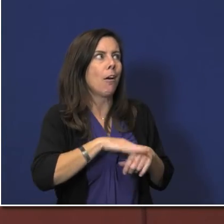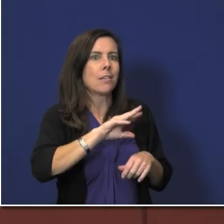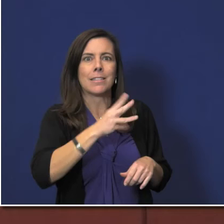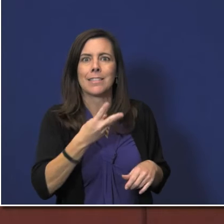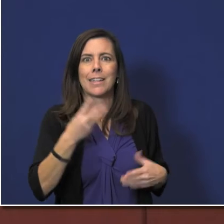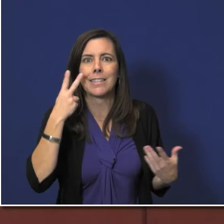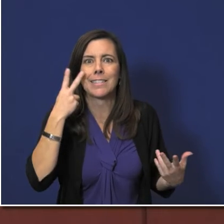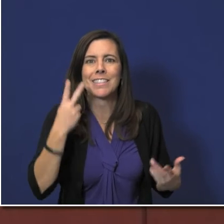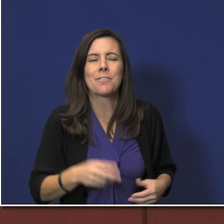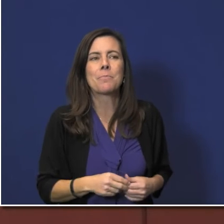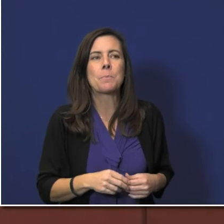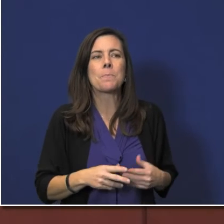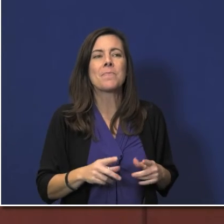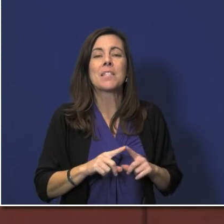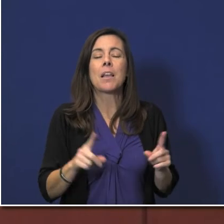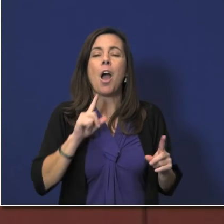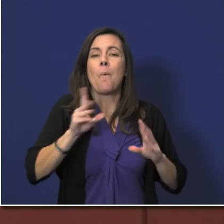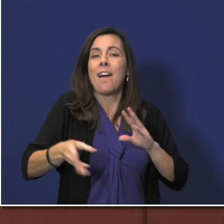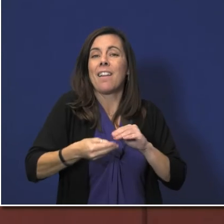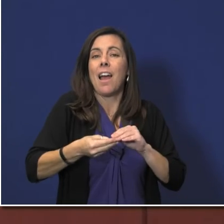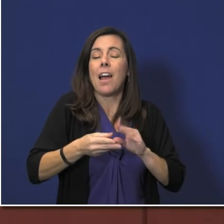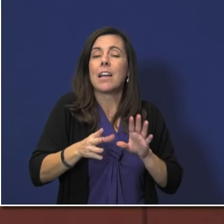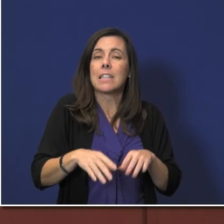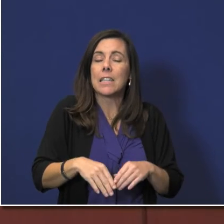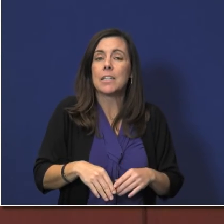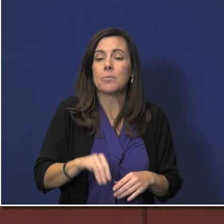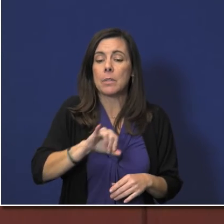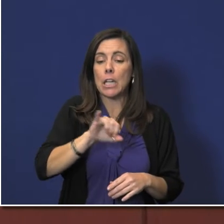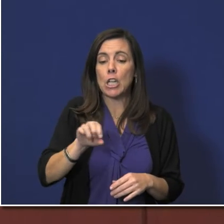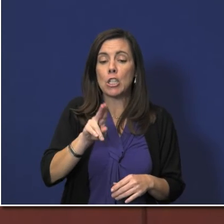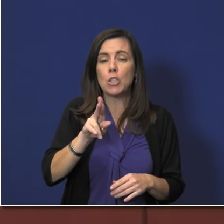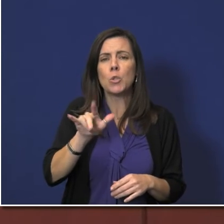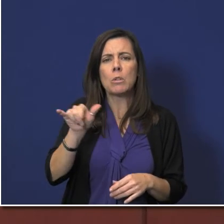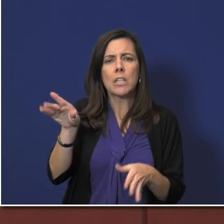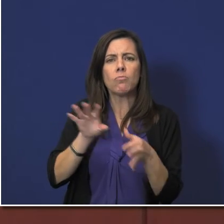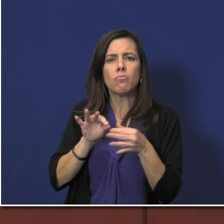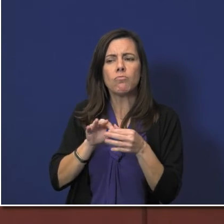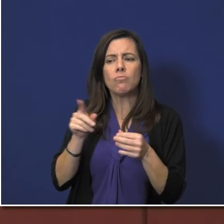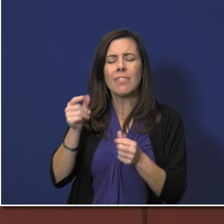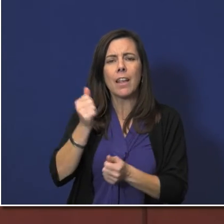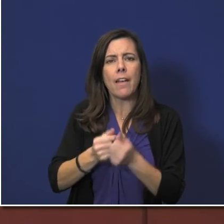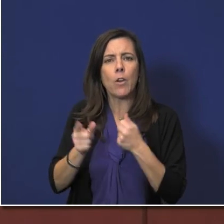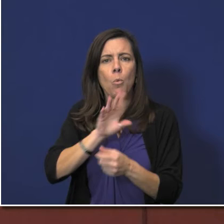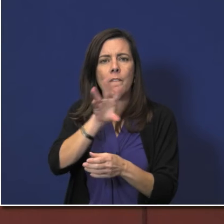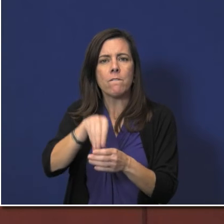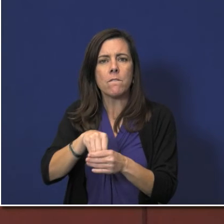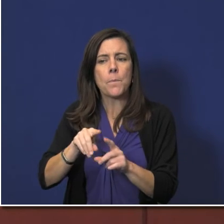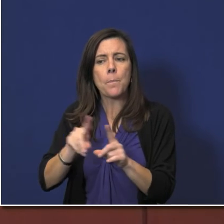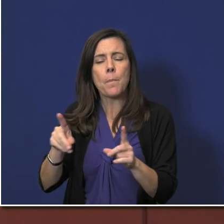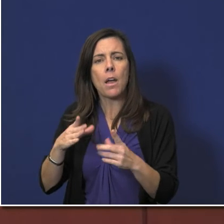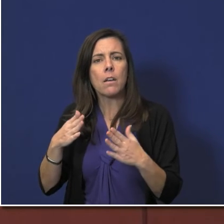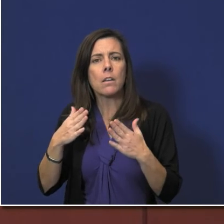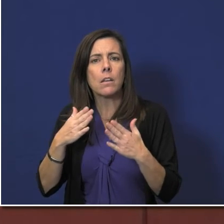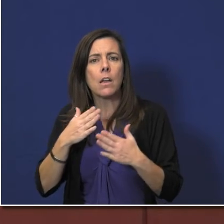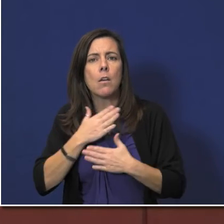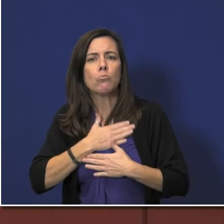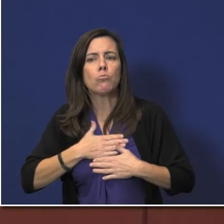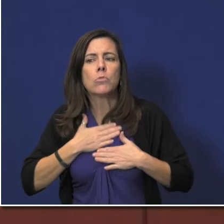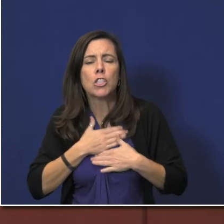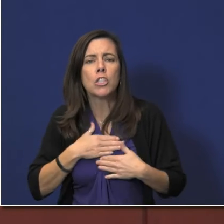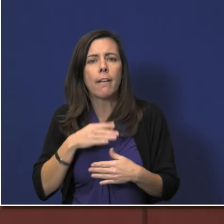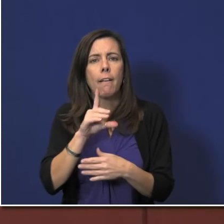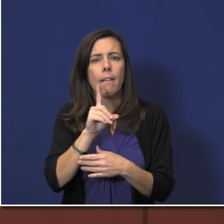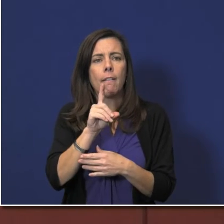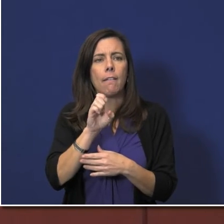would just say, certainly, and Julie talked a lot about everybody, but really appreciate Debbie and Julie.